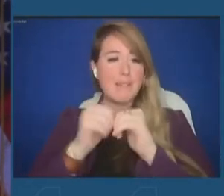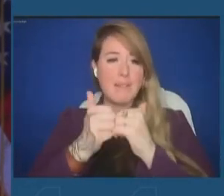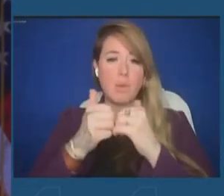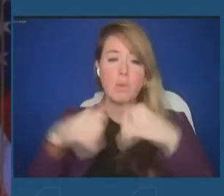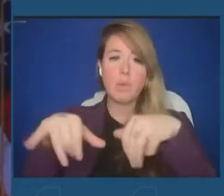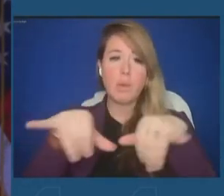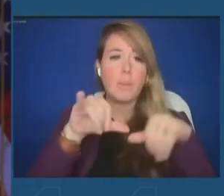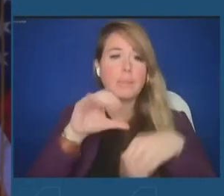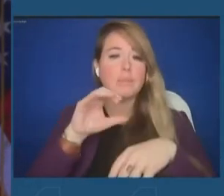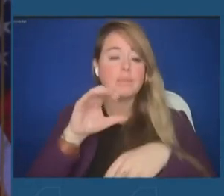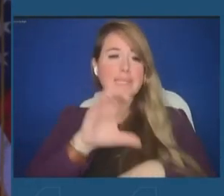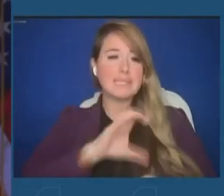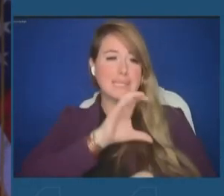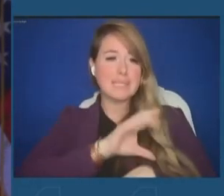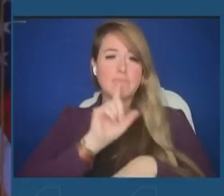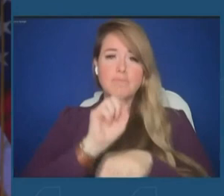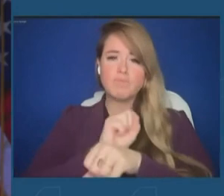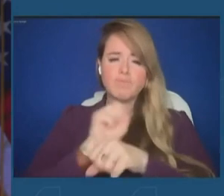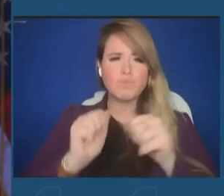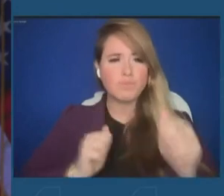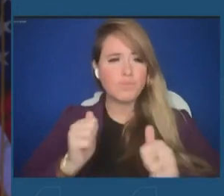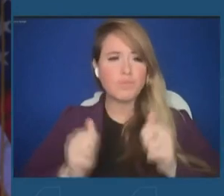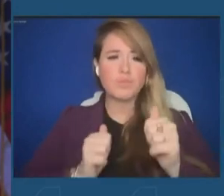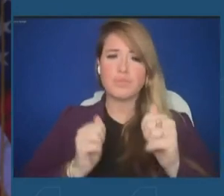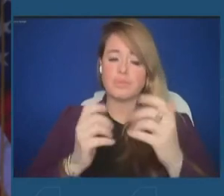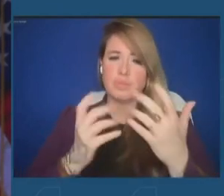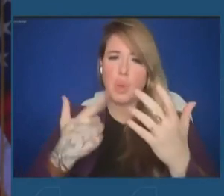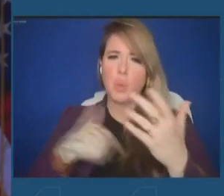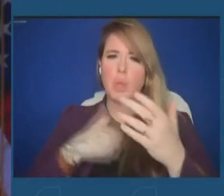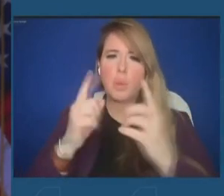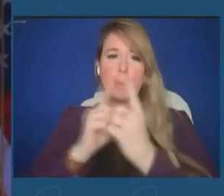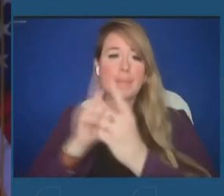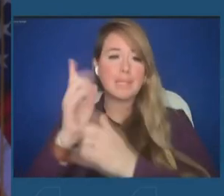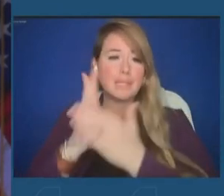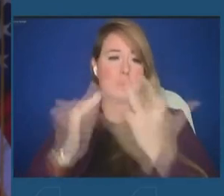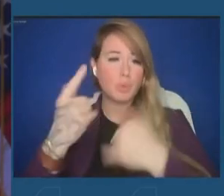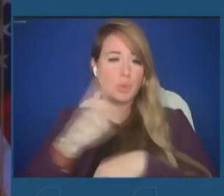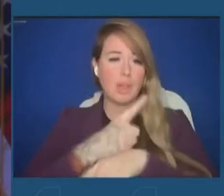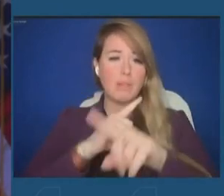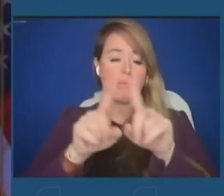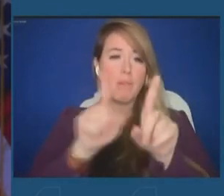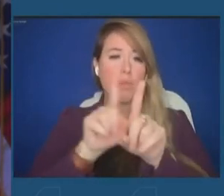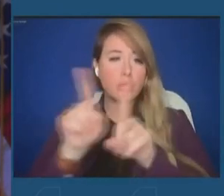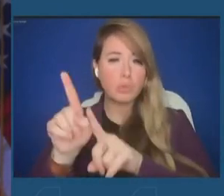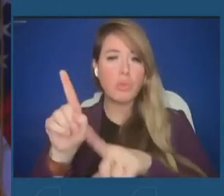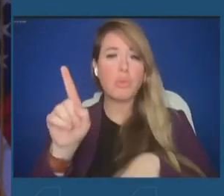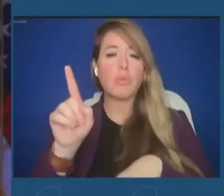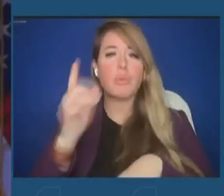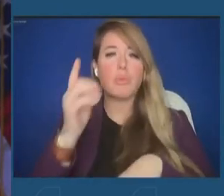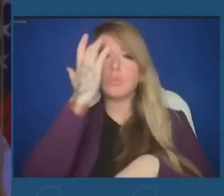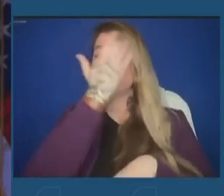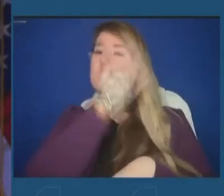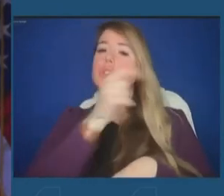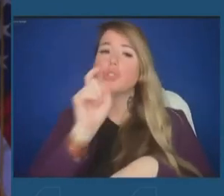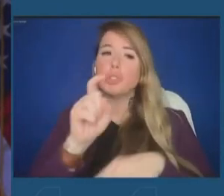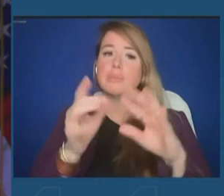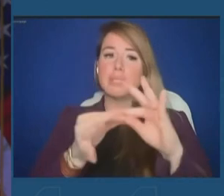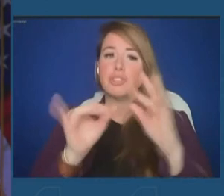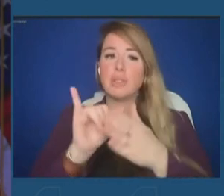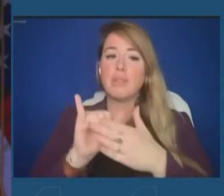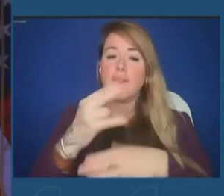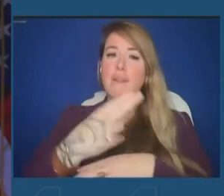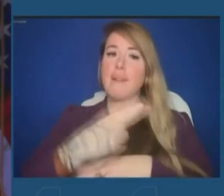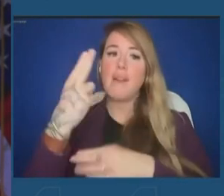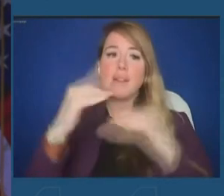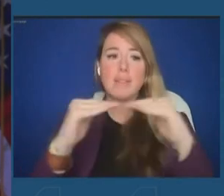have risen to the occasion, and today we're going to meet some of them. But it's also should be said that at the highest levels of